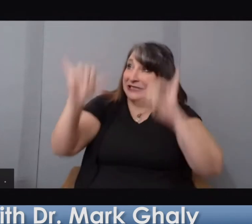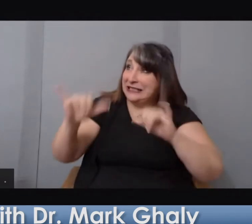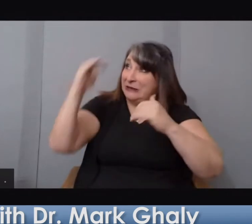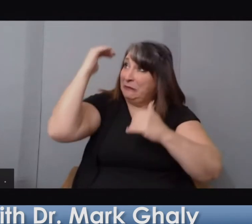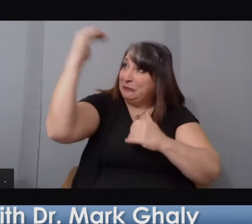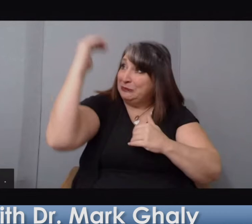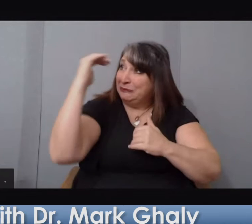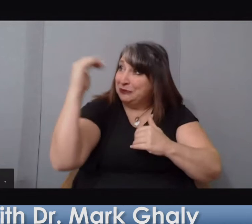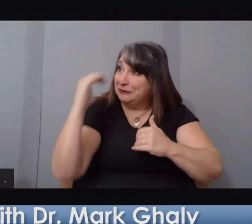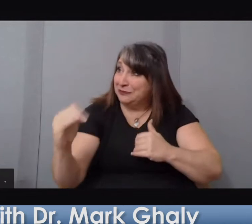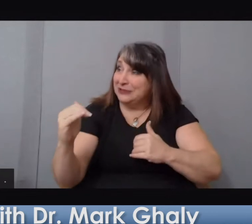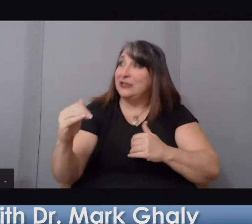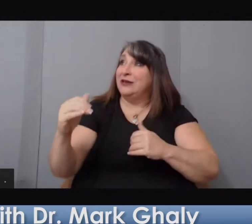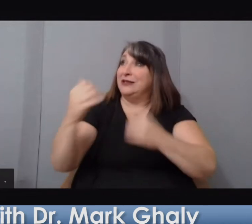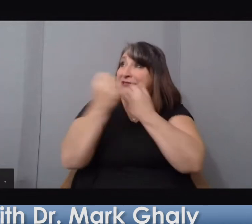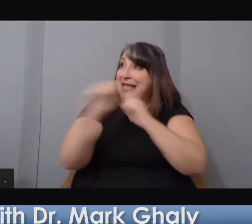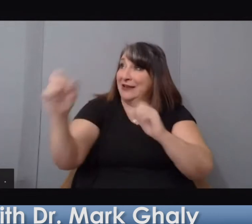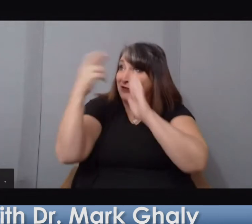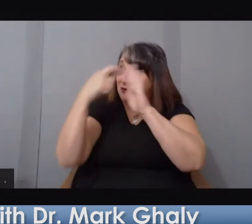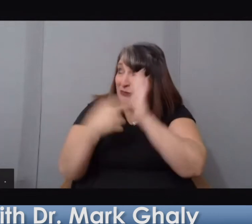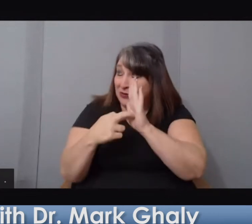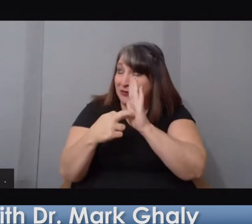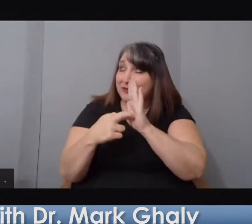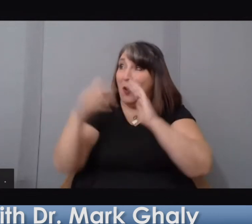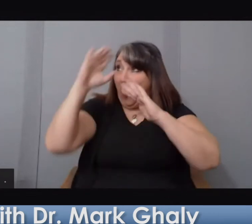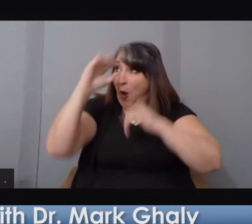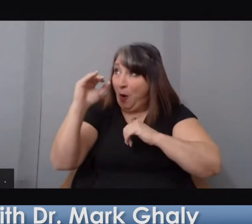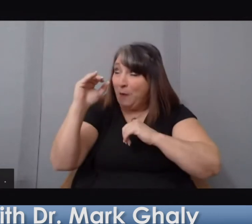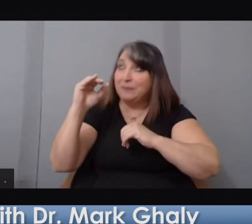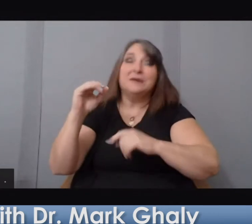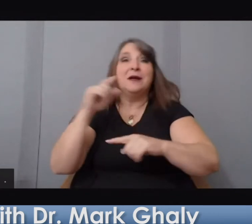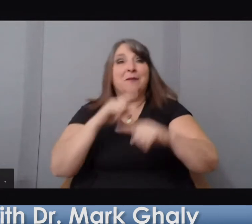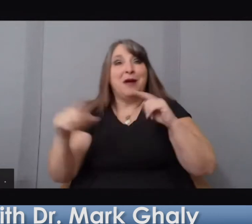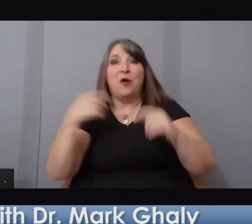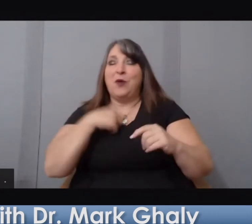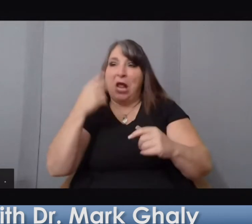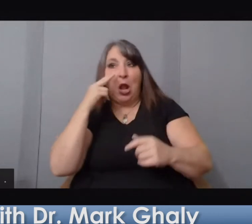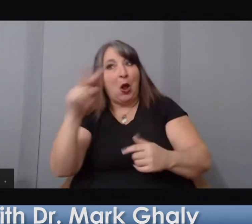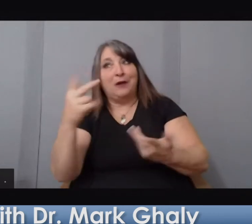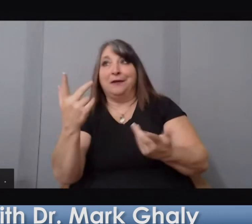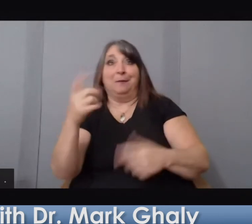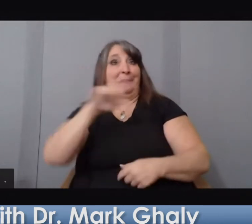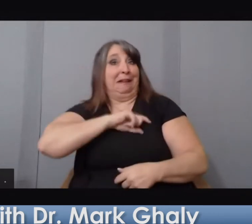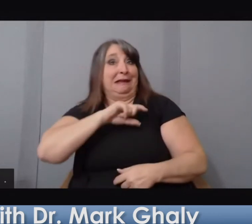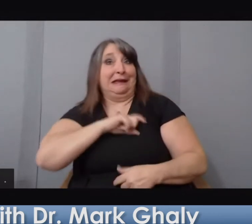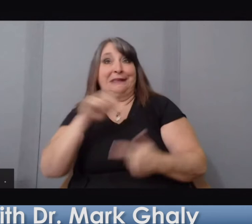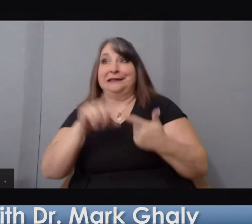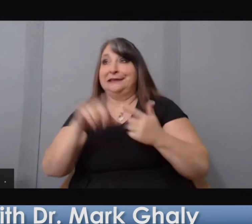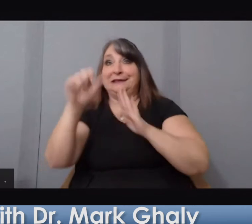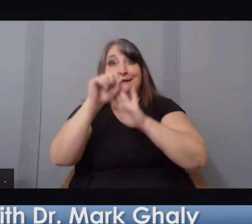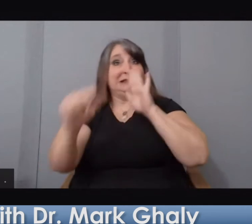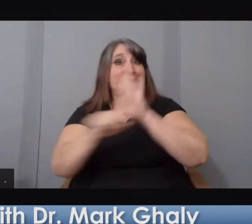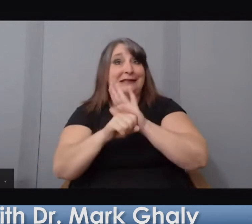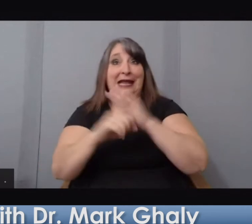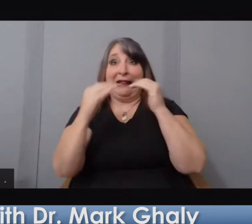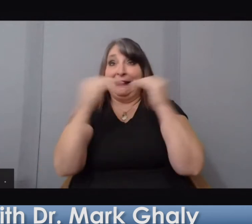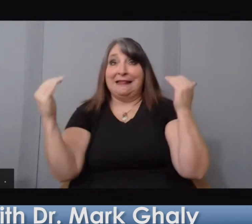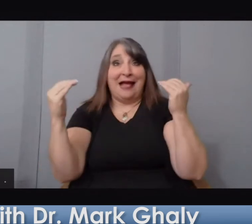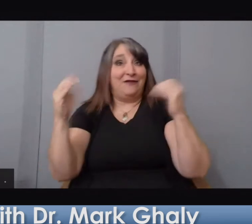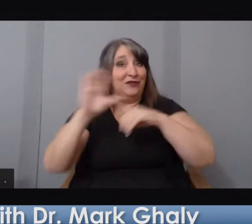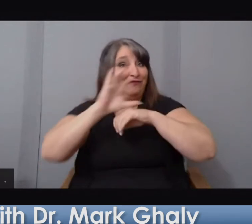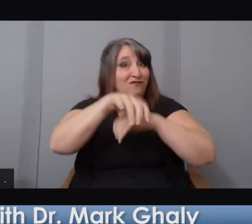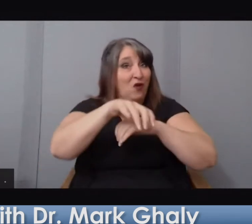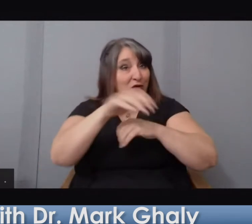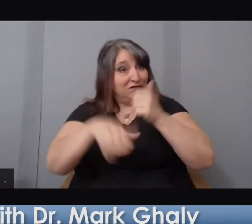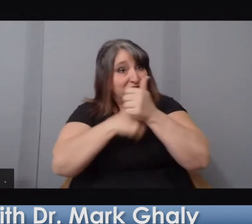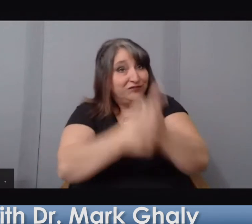with that, we look to local enforcement, state level enforcement, to really help guide businesses back into the tiering system